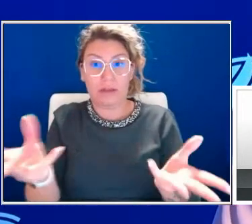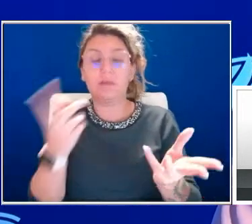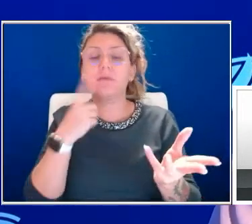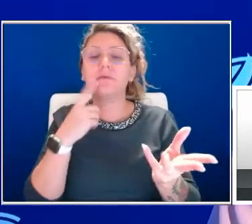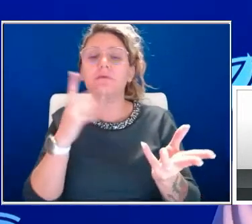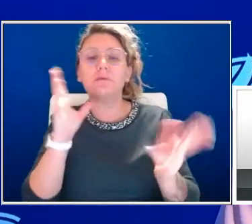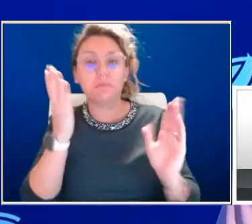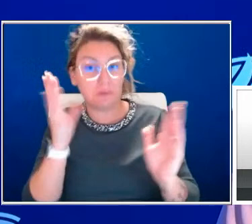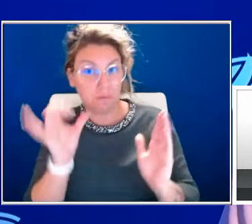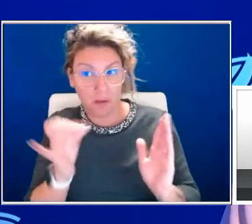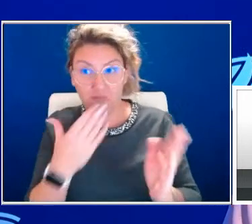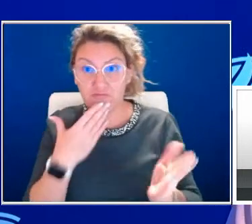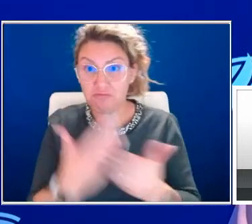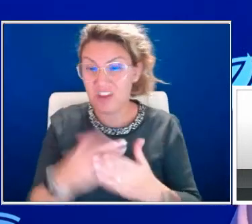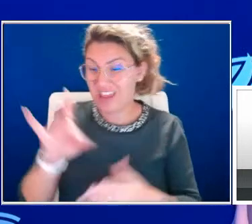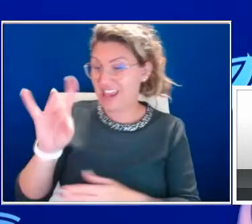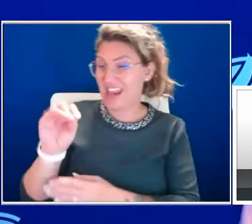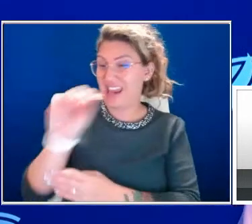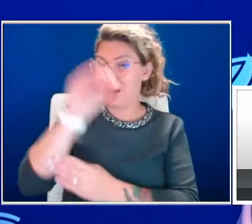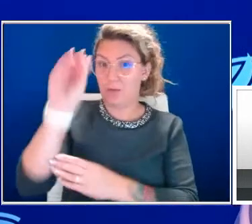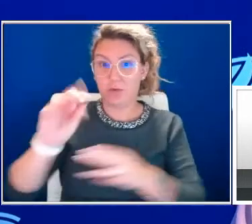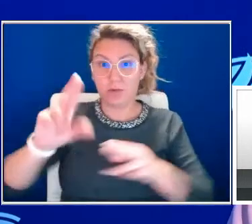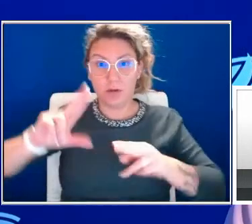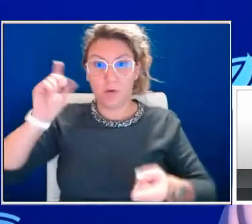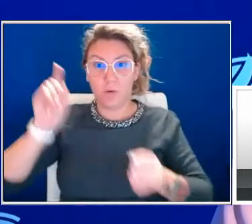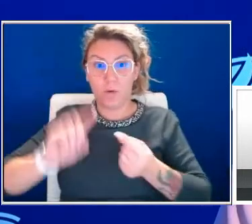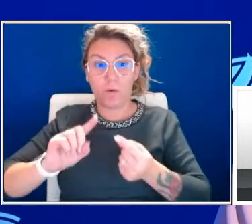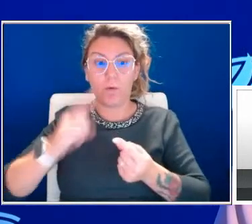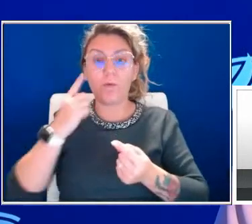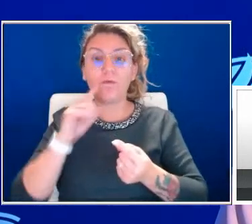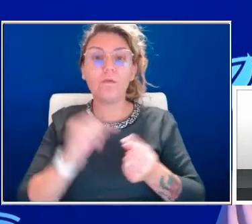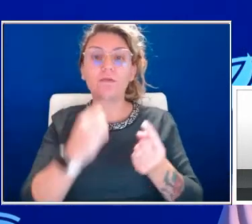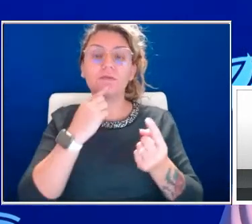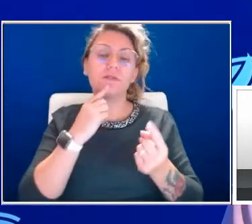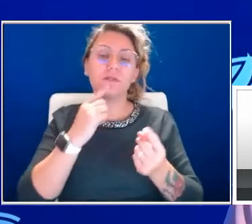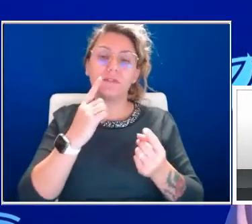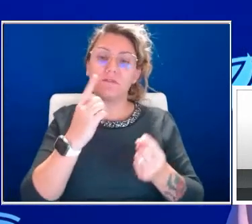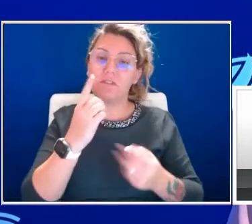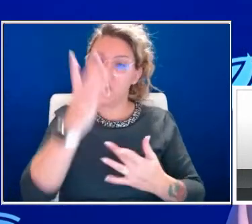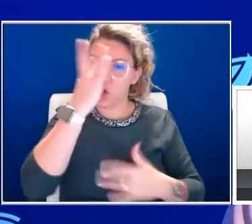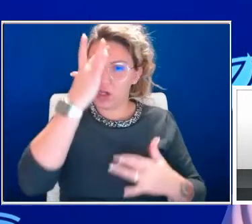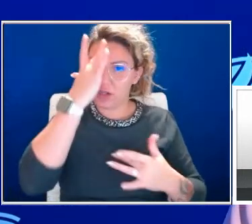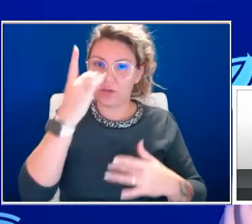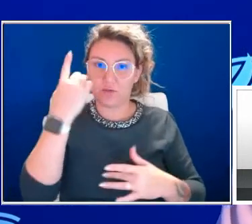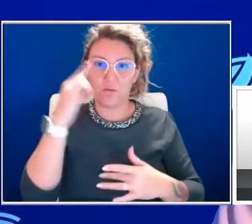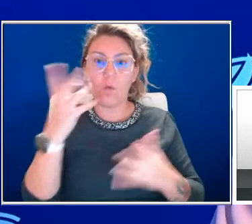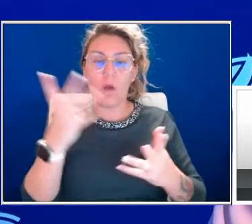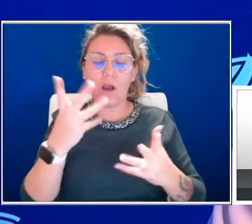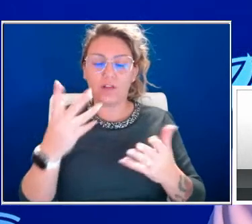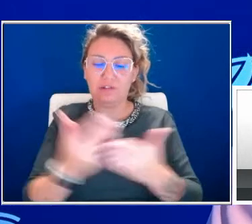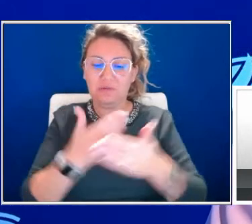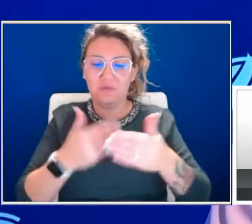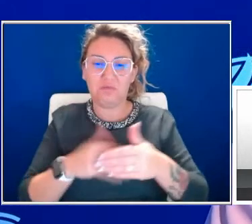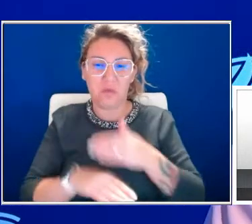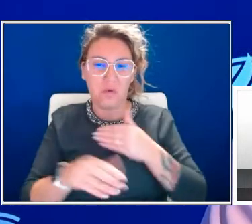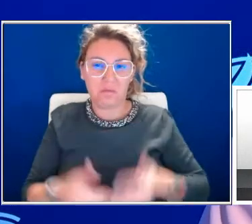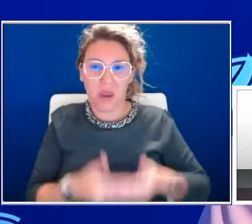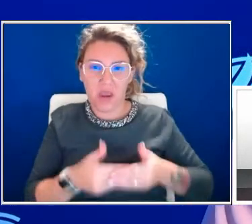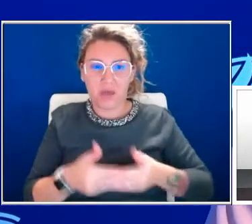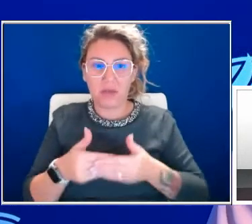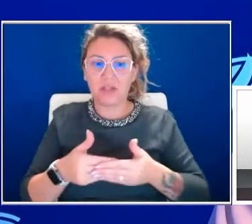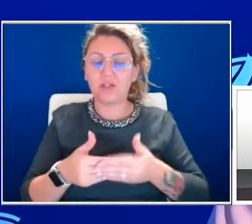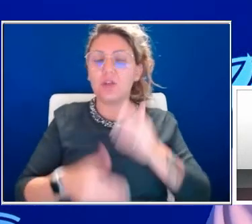good, an 80% reduction in severe illness for those newborns, because we know the newborns are most